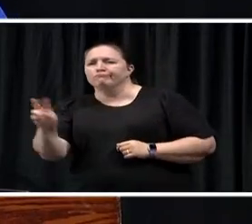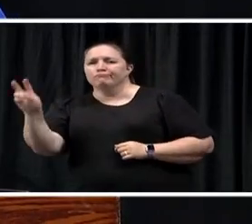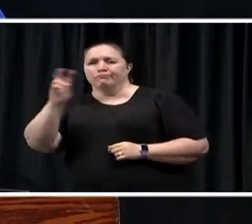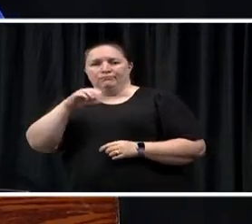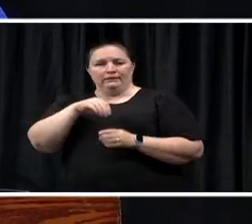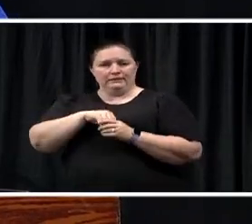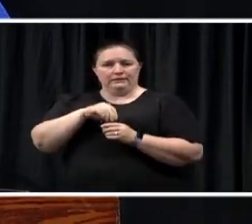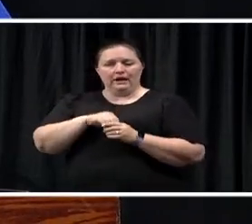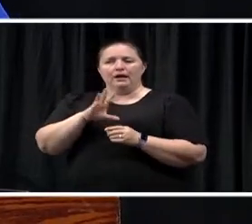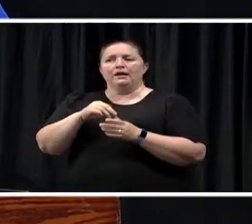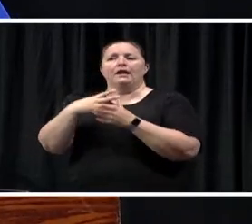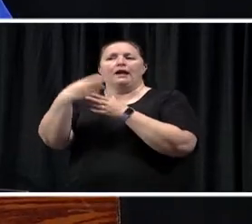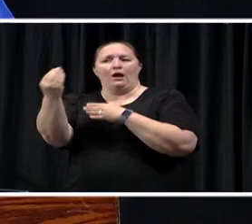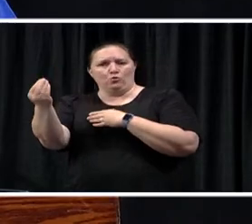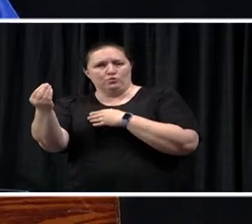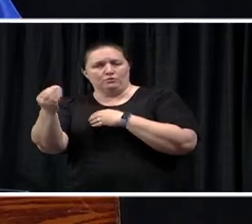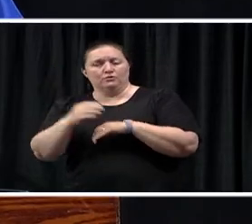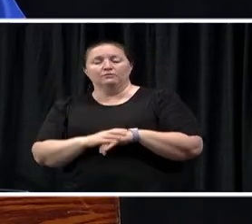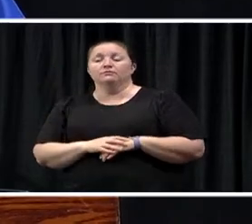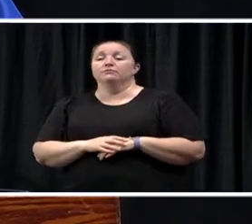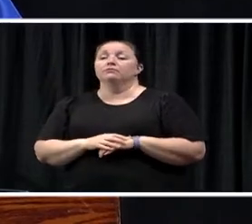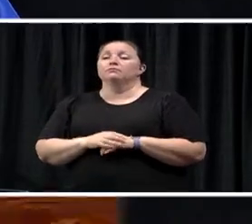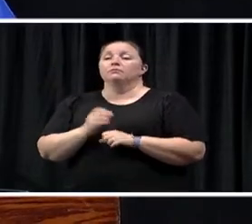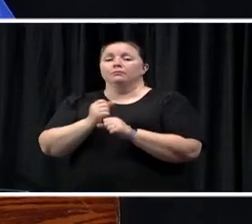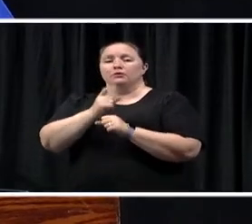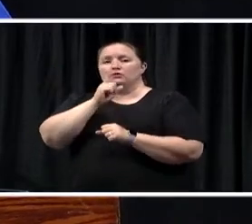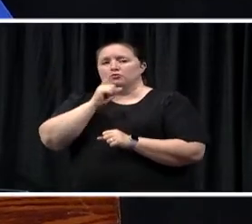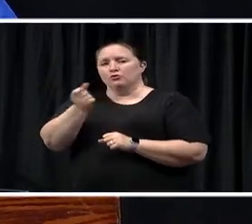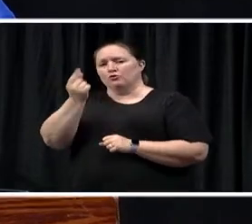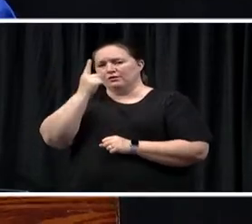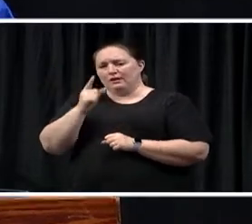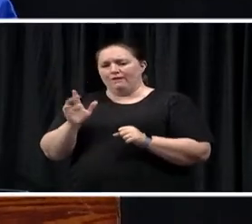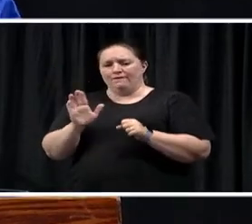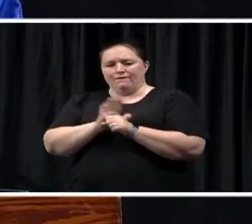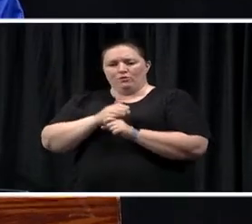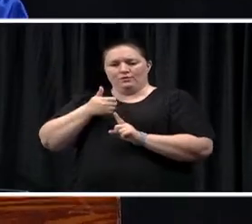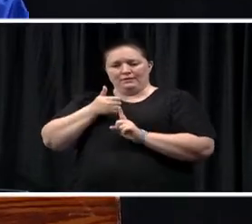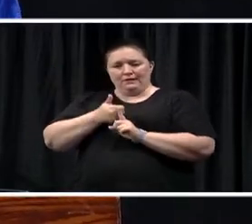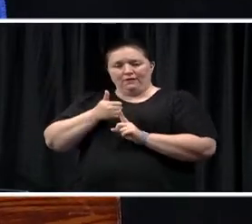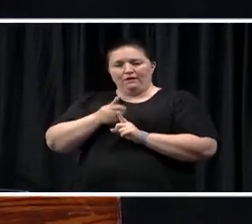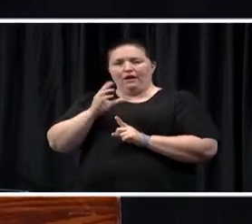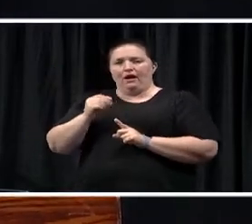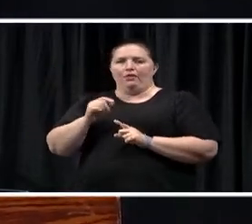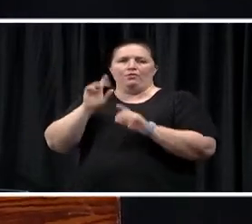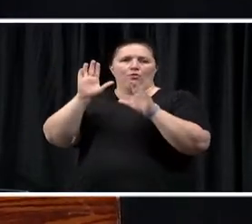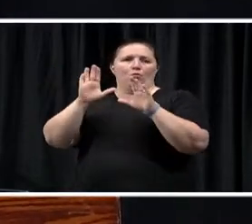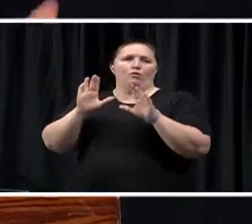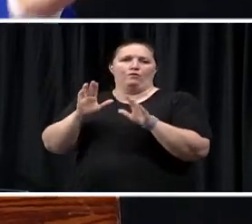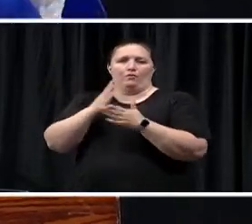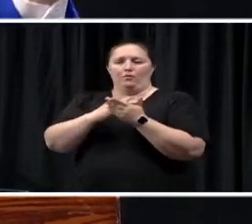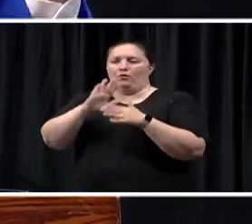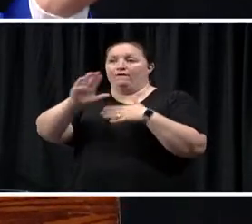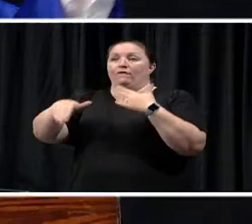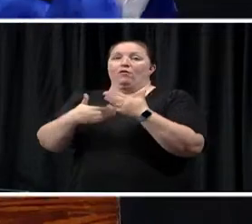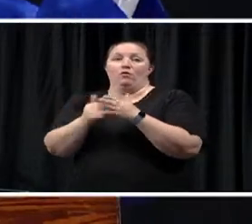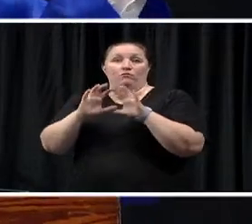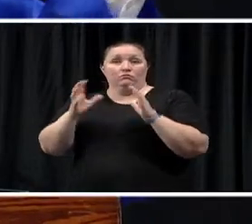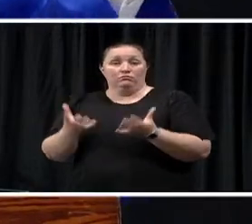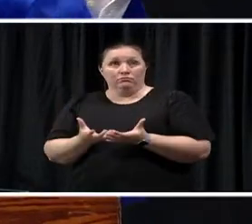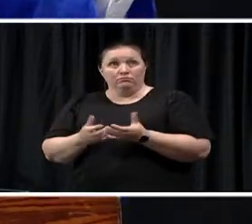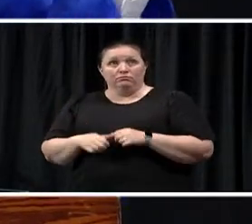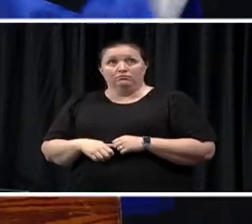and without. May you truly discover the wholeness of self and the wonder of it all. Motherly